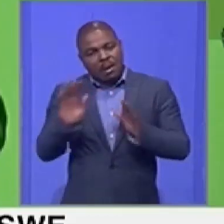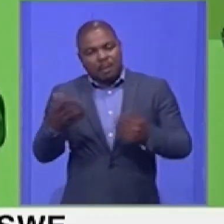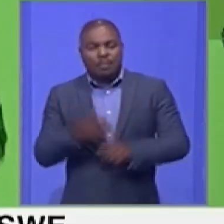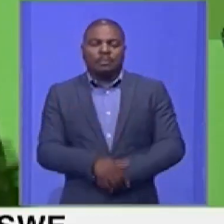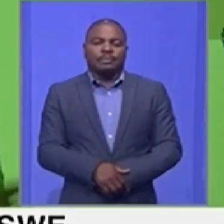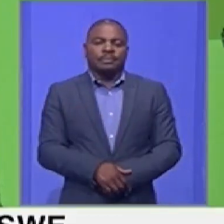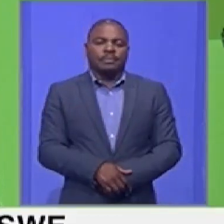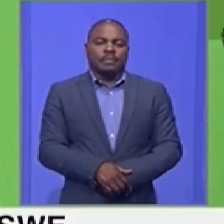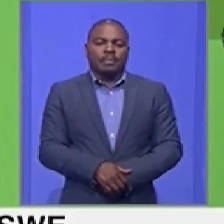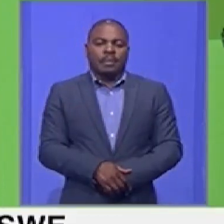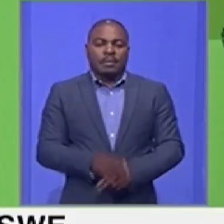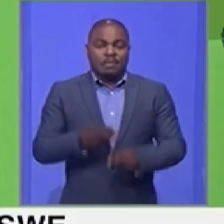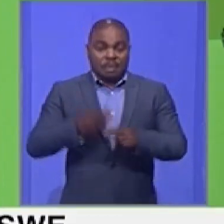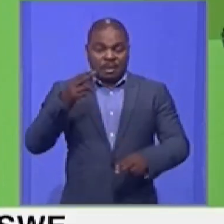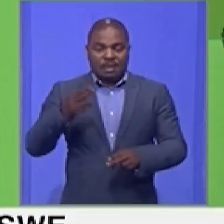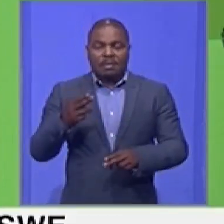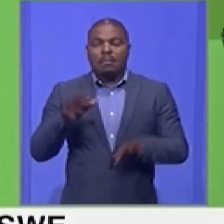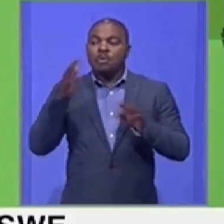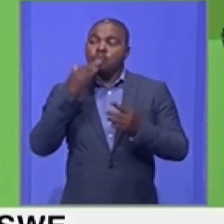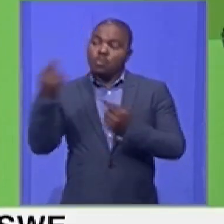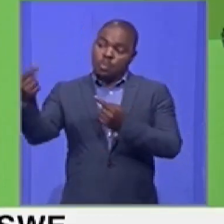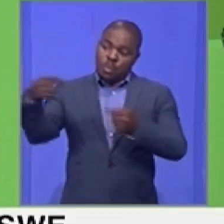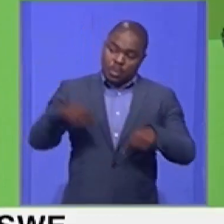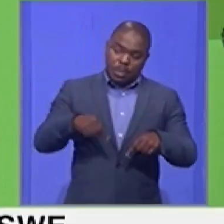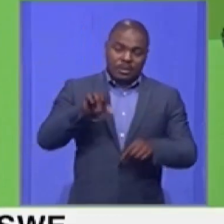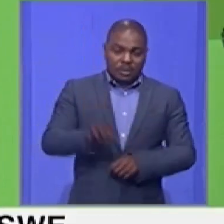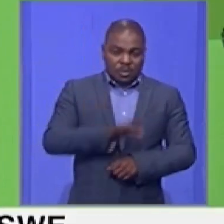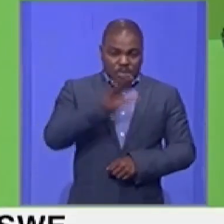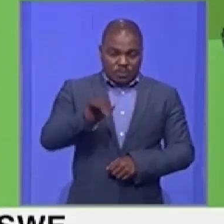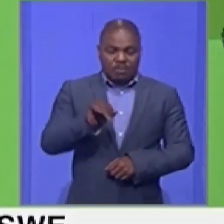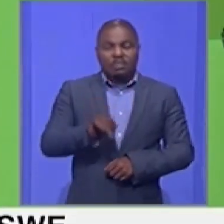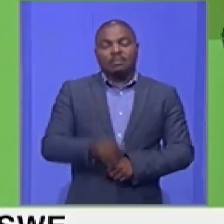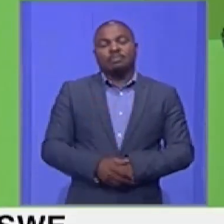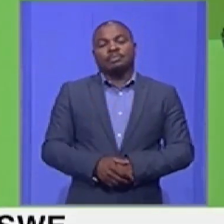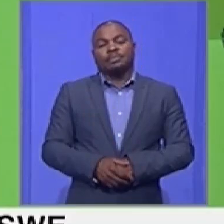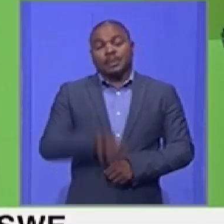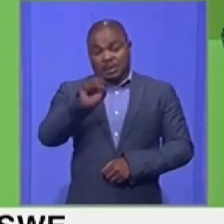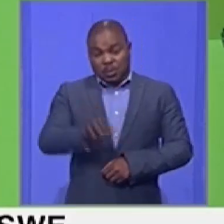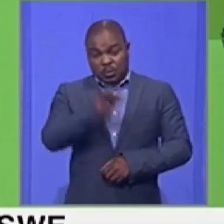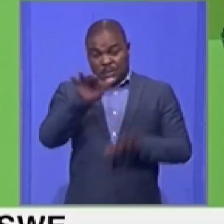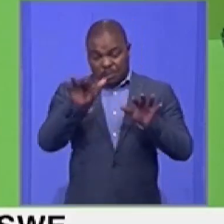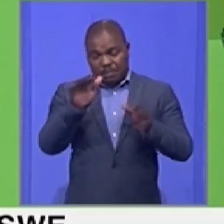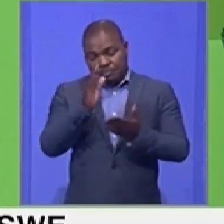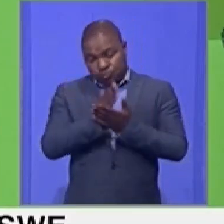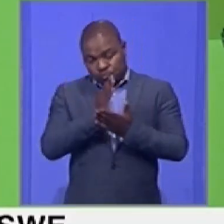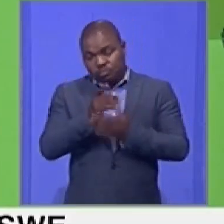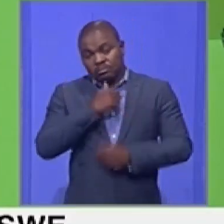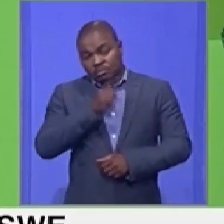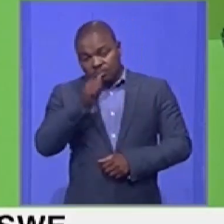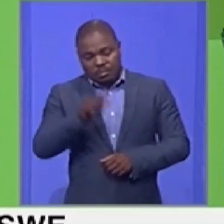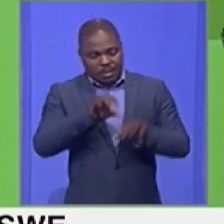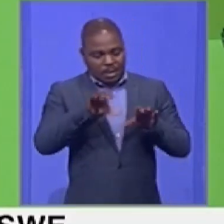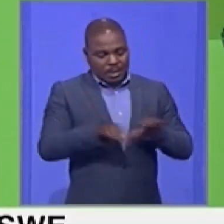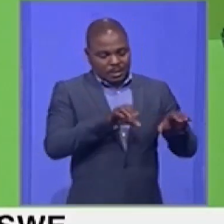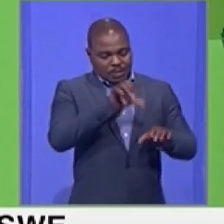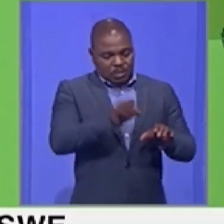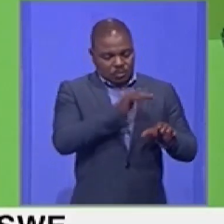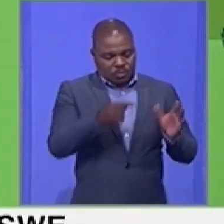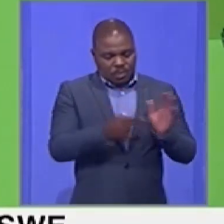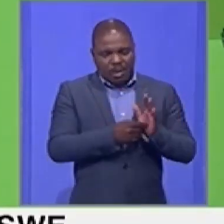Finally, on immigration, I want to assure South Africans that Action SA will present a